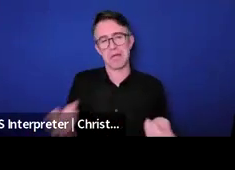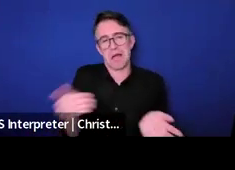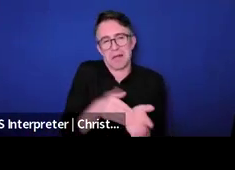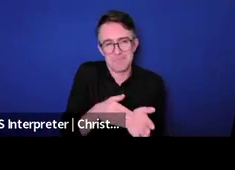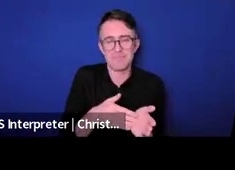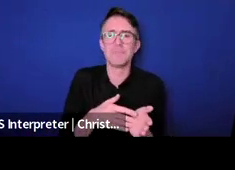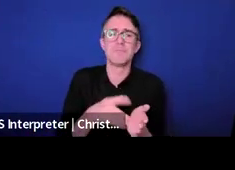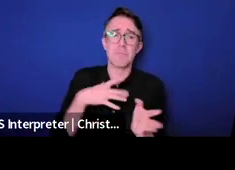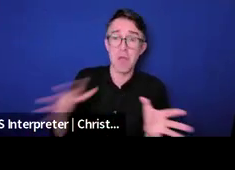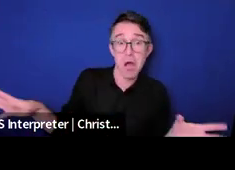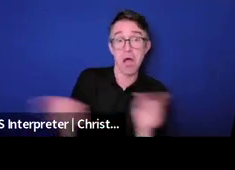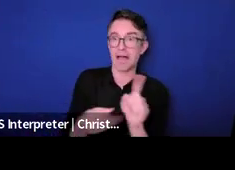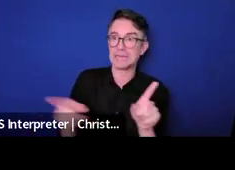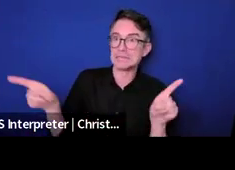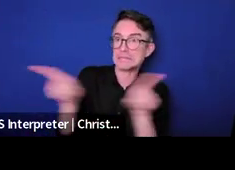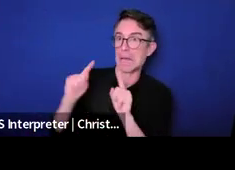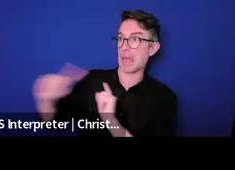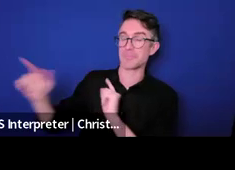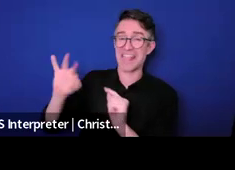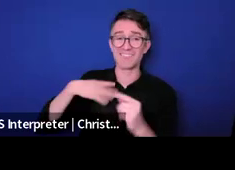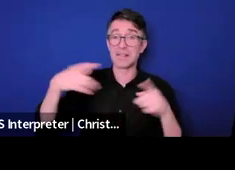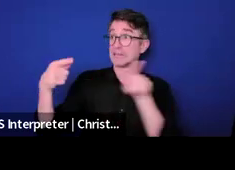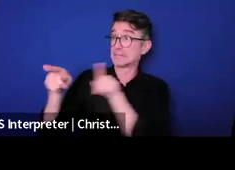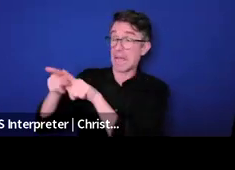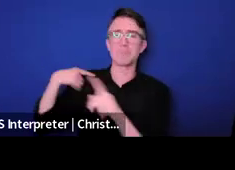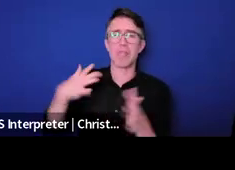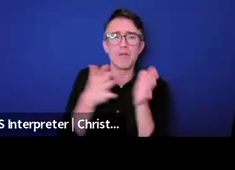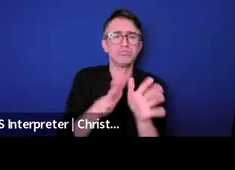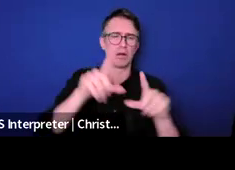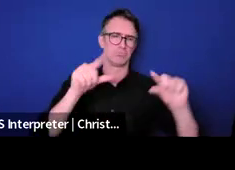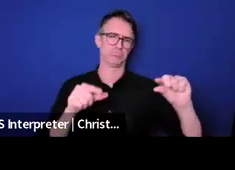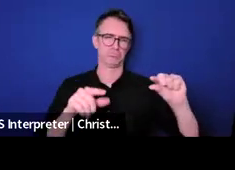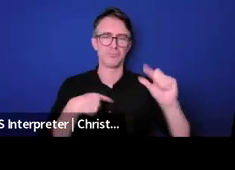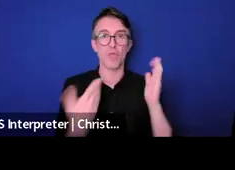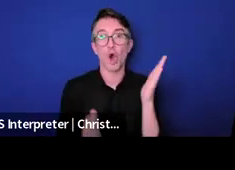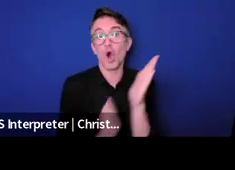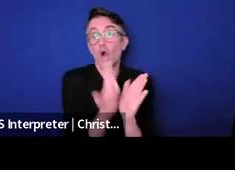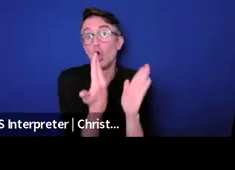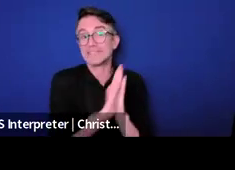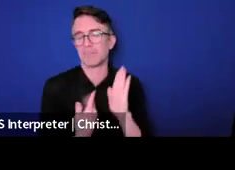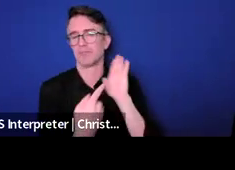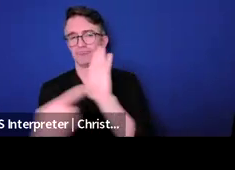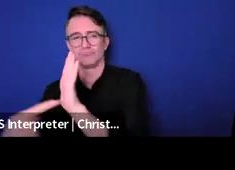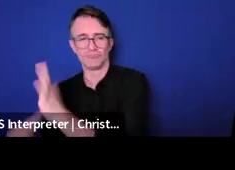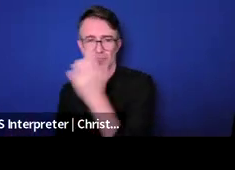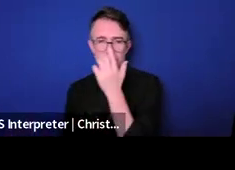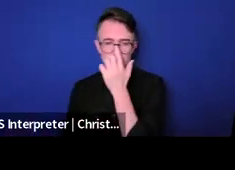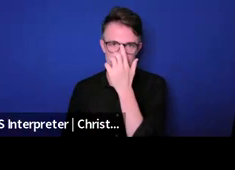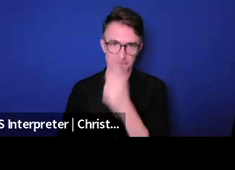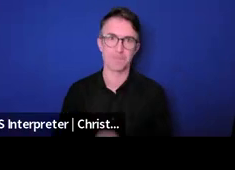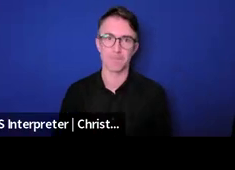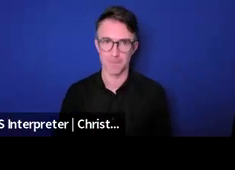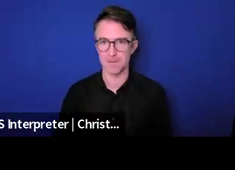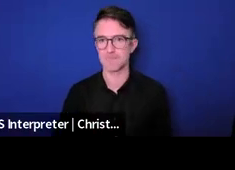support, life cycle approach, and also multisectorality. And you will see some of these points trickle down into my presentation and the